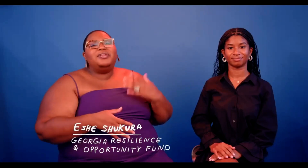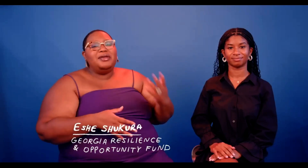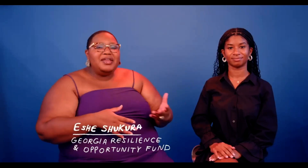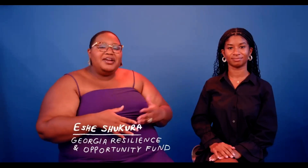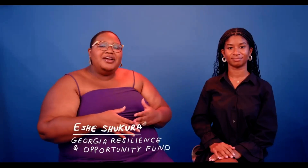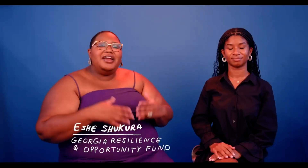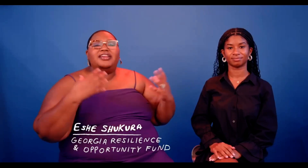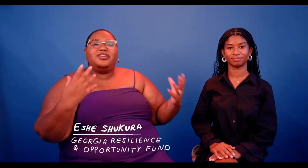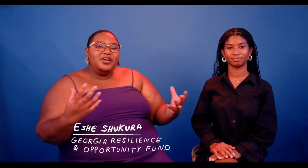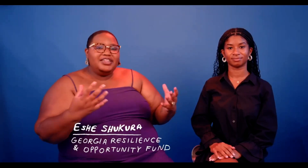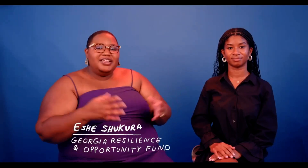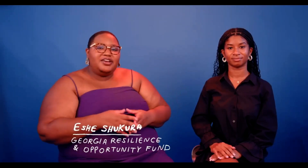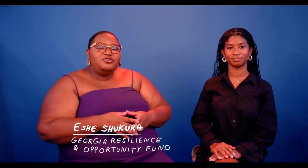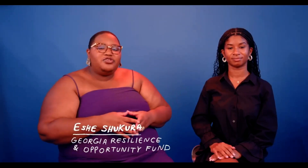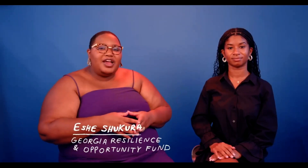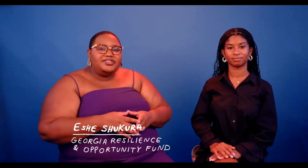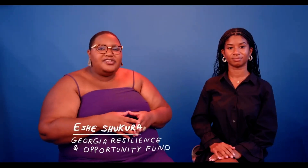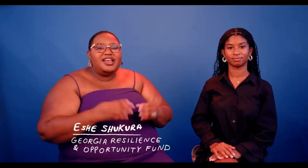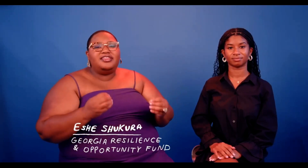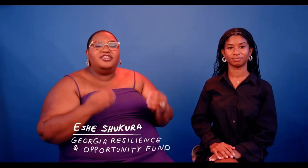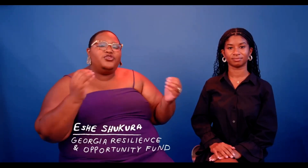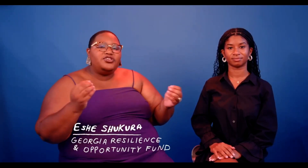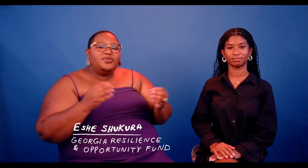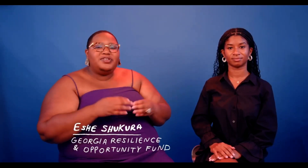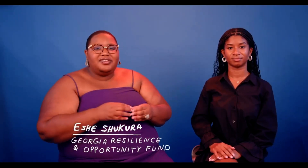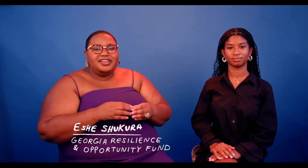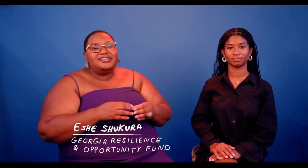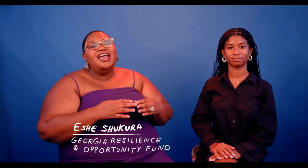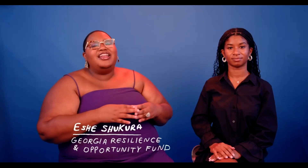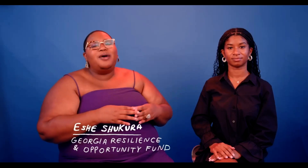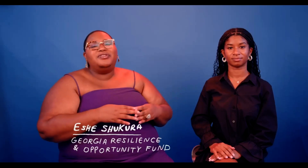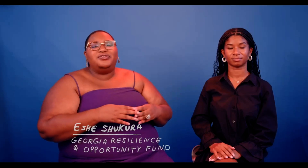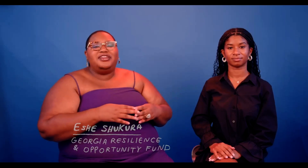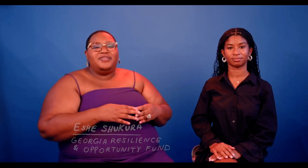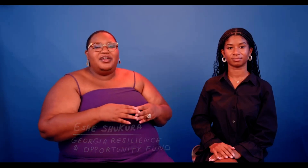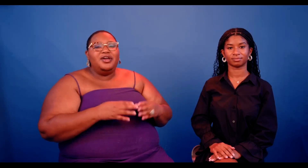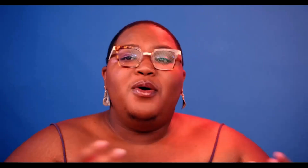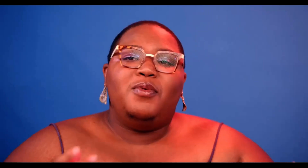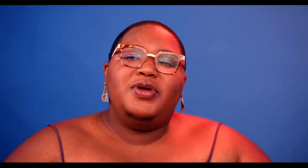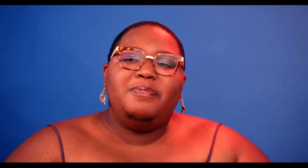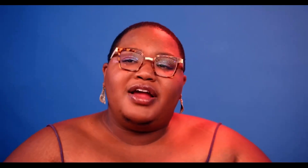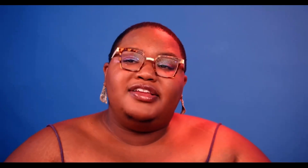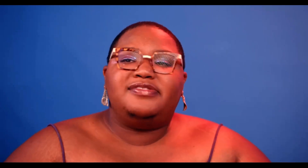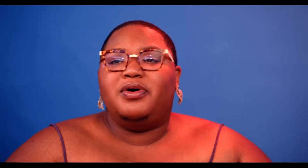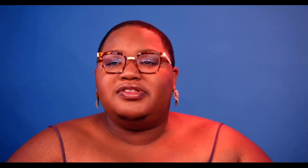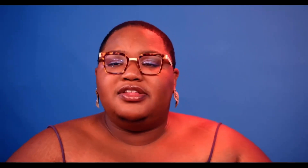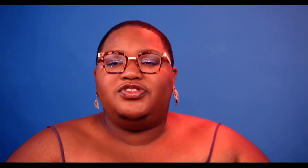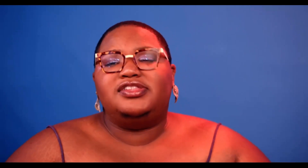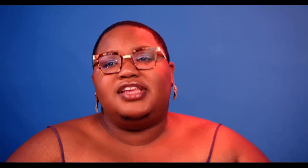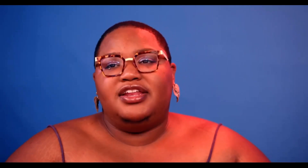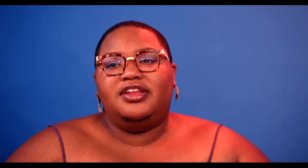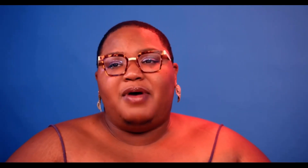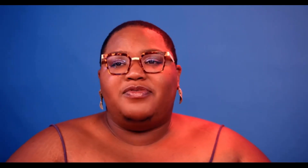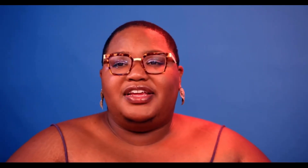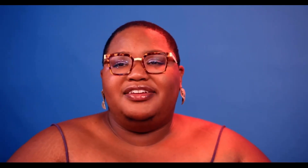writer, playmaker, and currently the cultural strategist at the Georgia Resilience and Opportunity Fund, where we practice bold